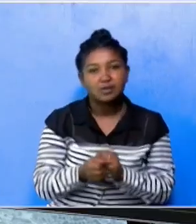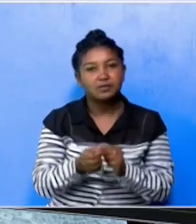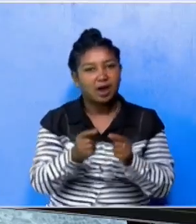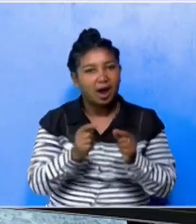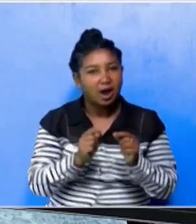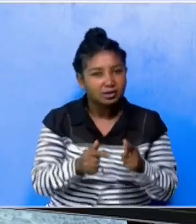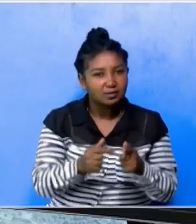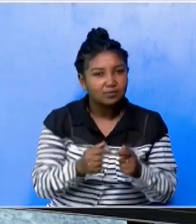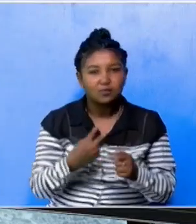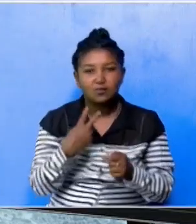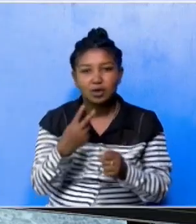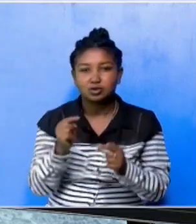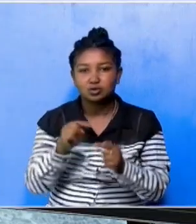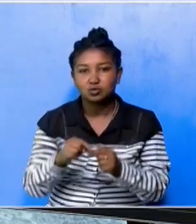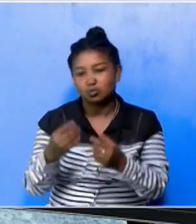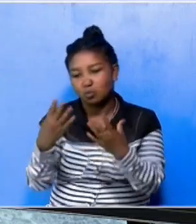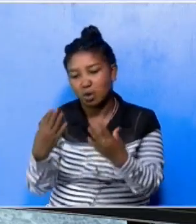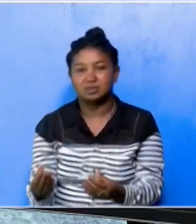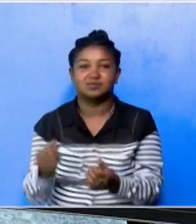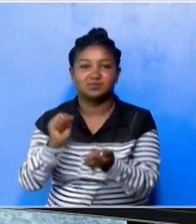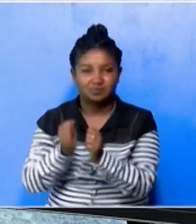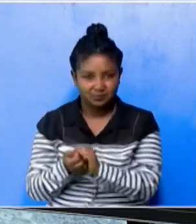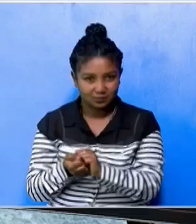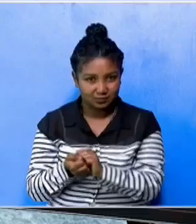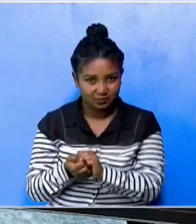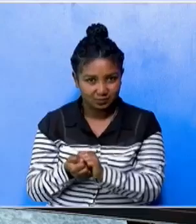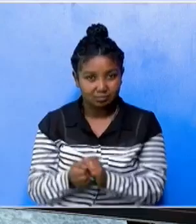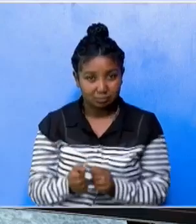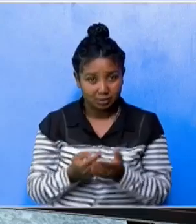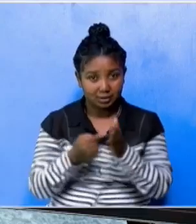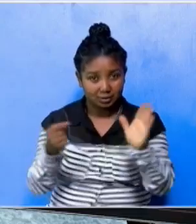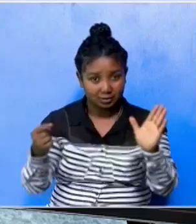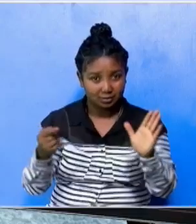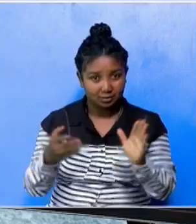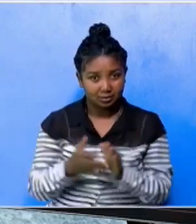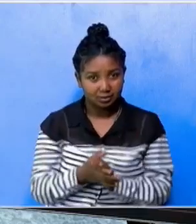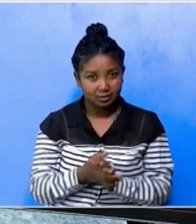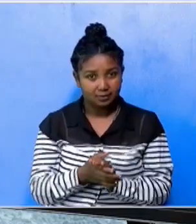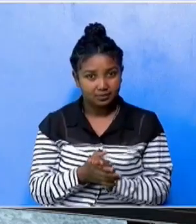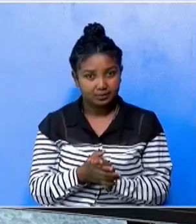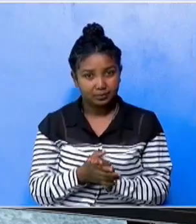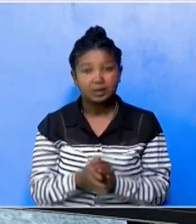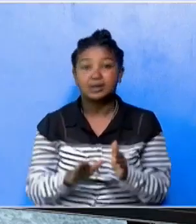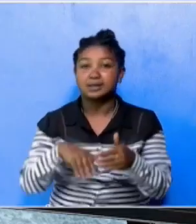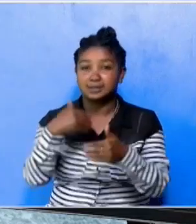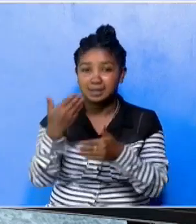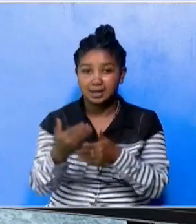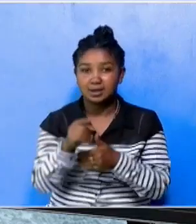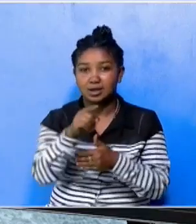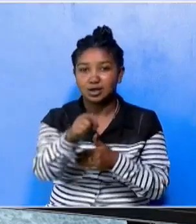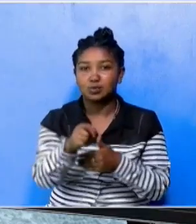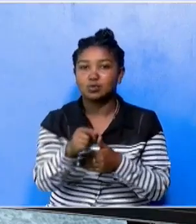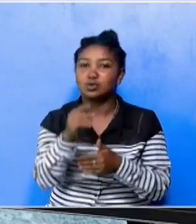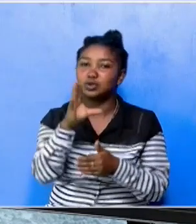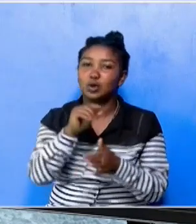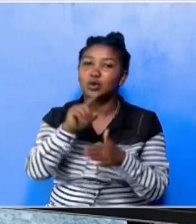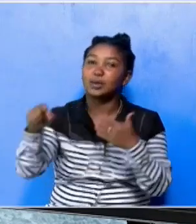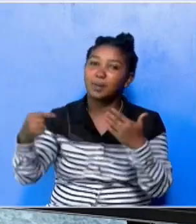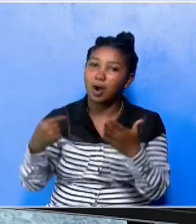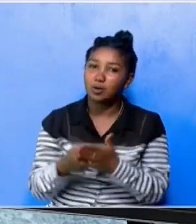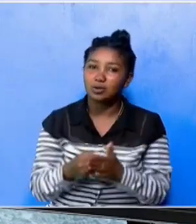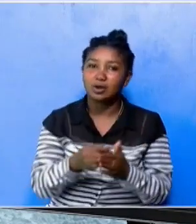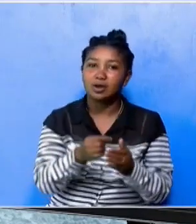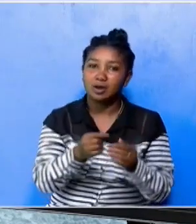voice into passive voice. Is it clear? Then, you are going to talk about